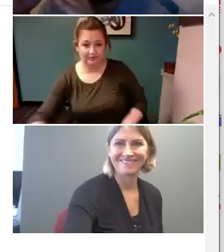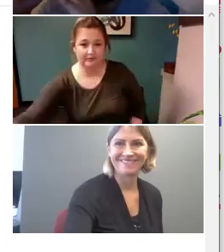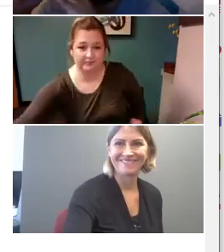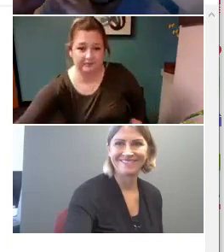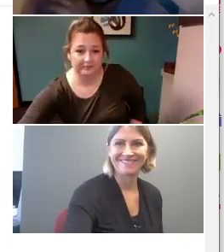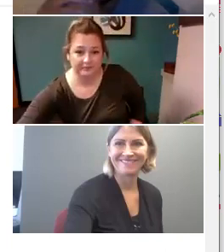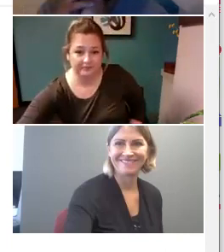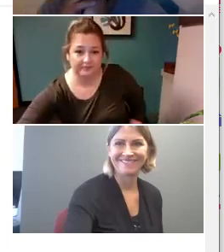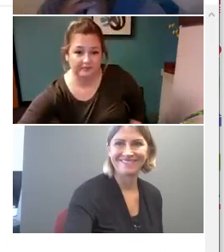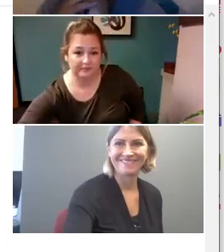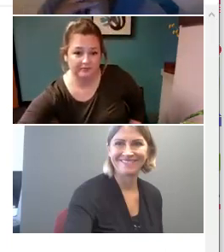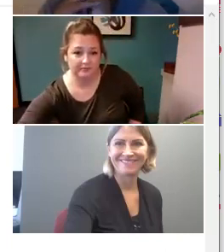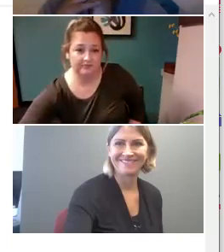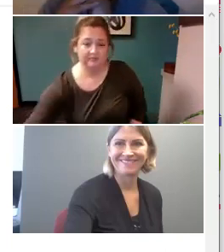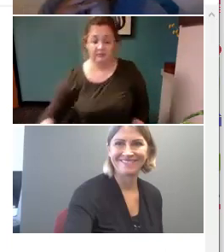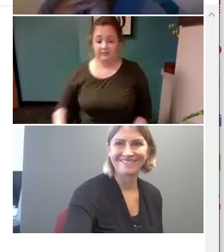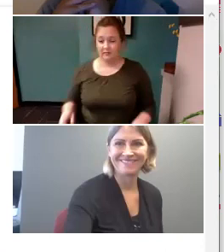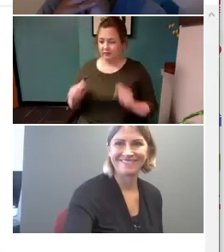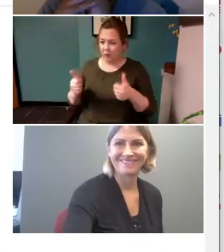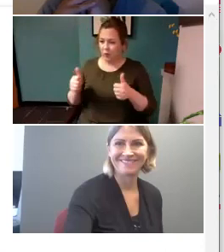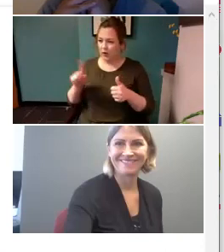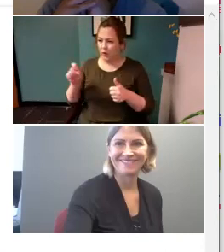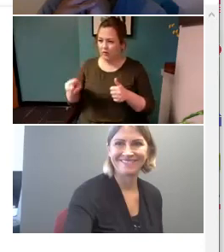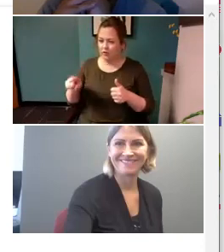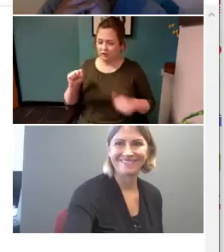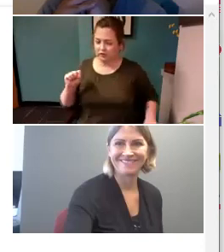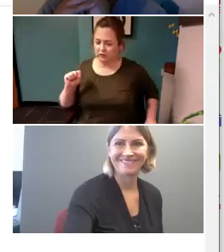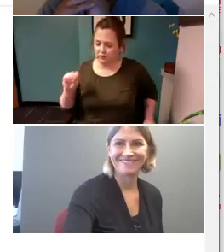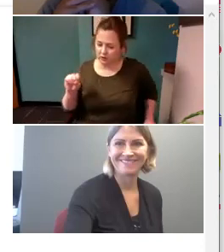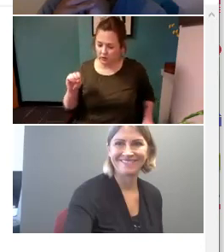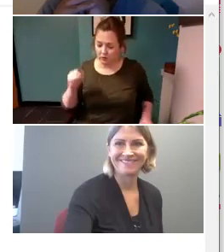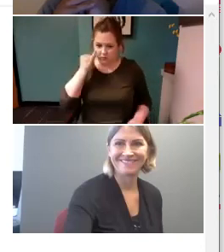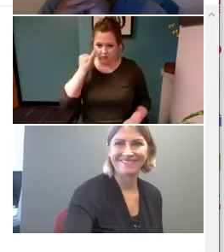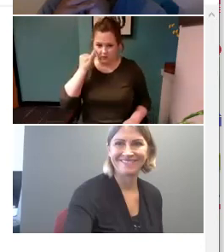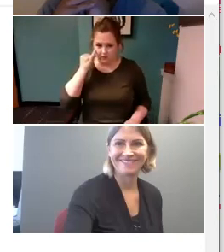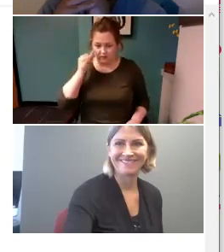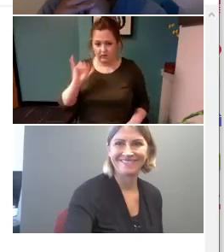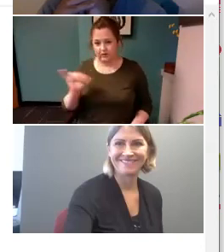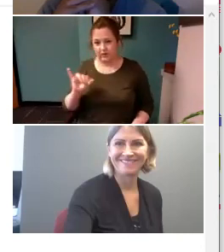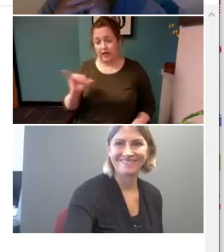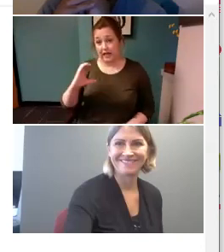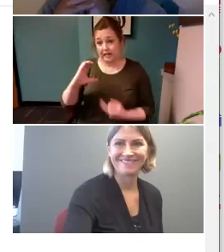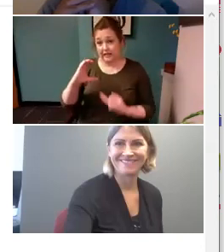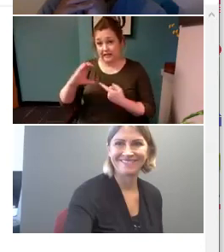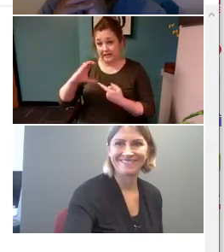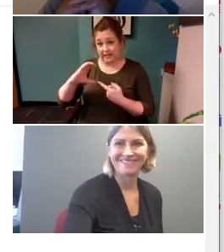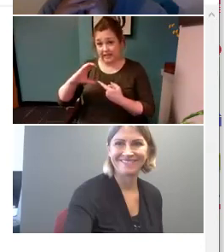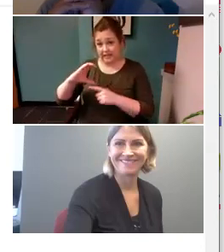one quick question. So like, and if like C is plus,